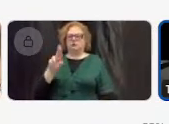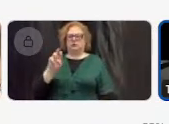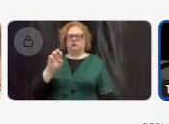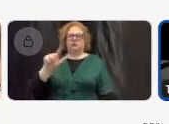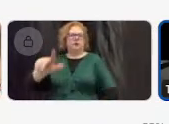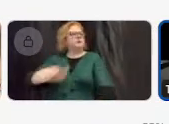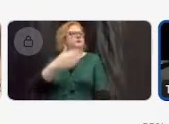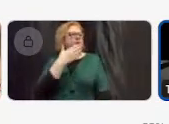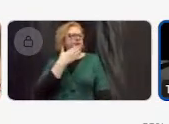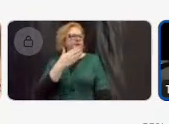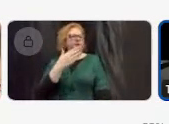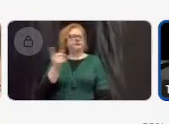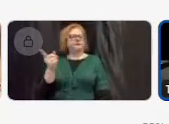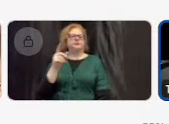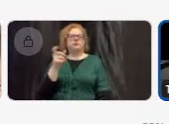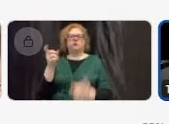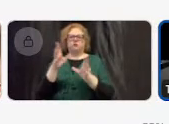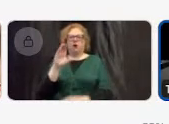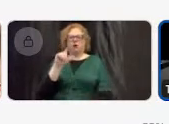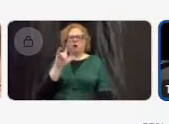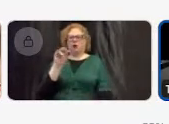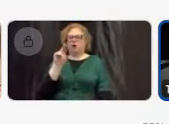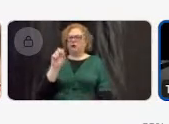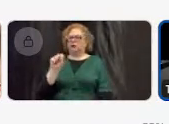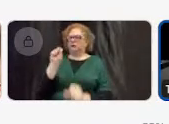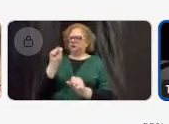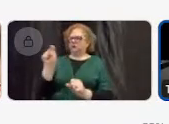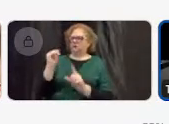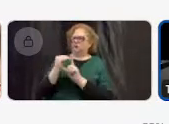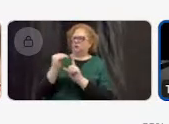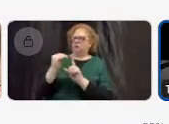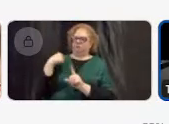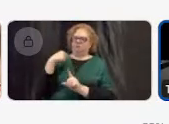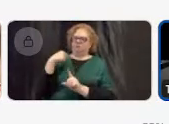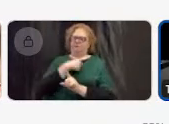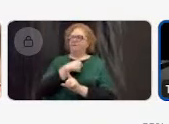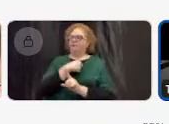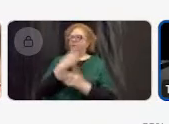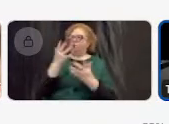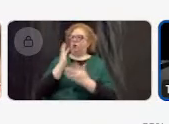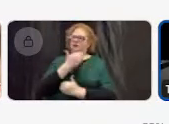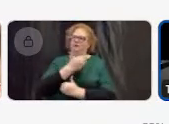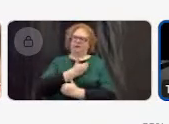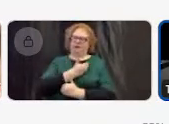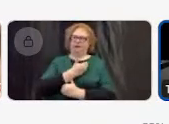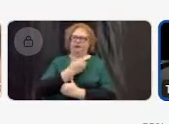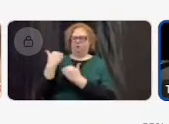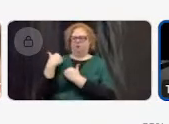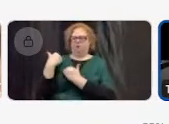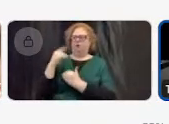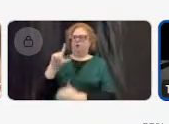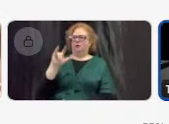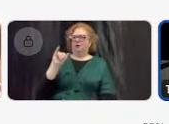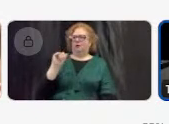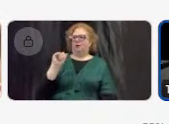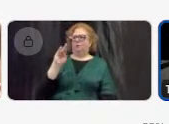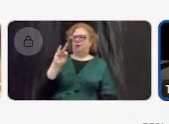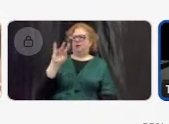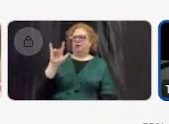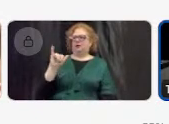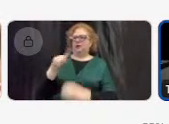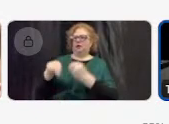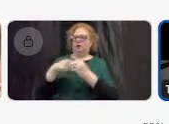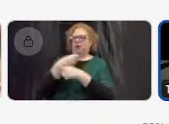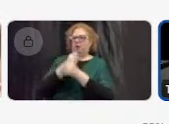some new members here, can you remind us what our liability is on making certain decisions